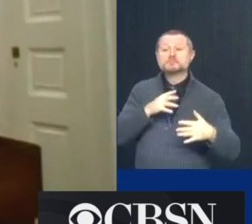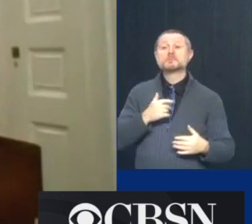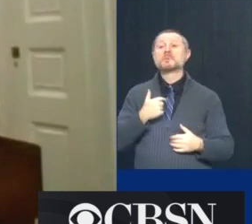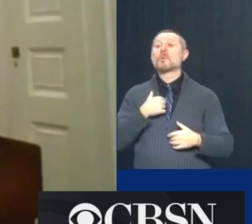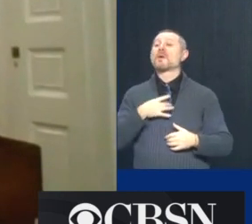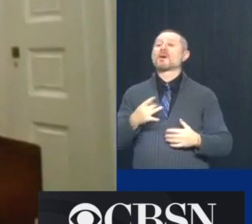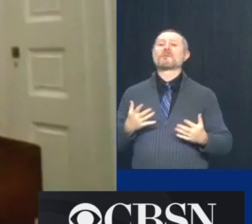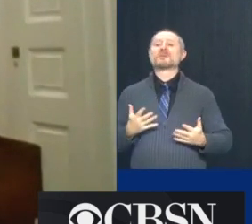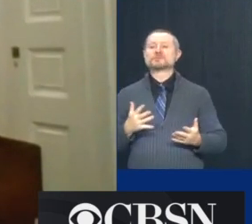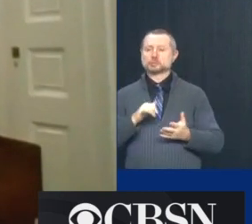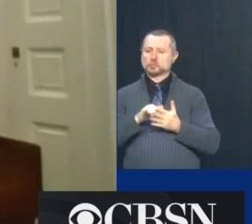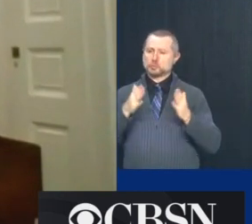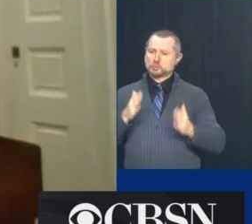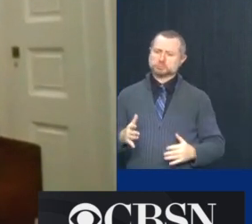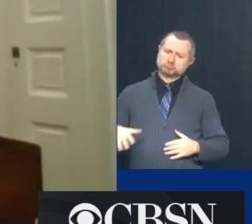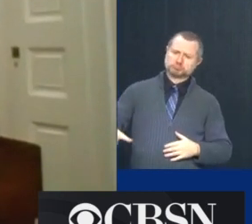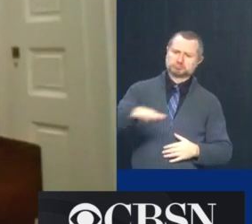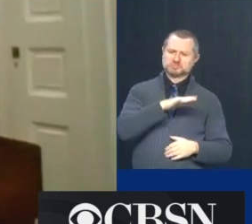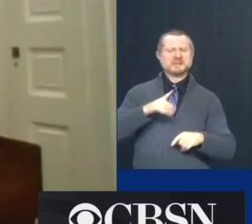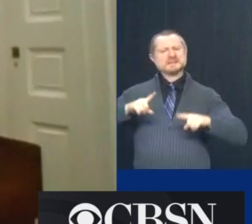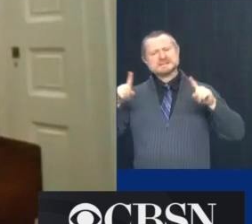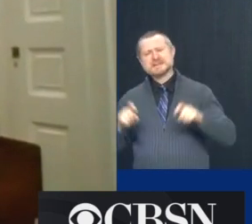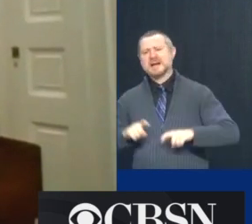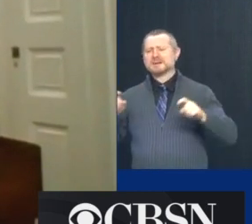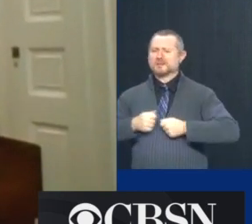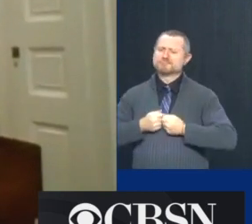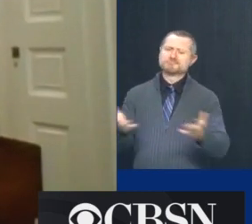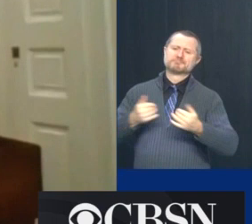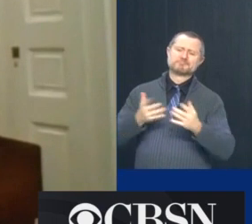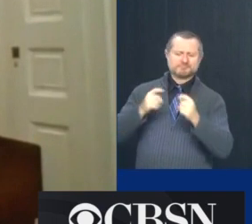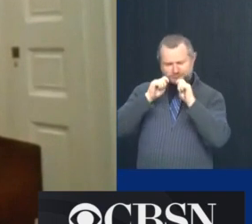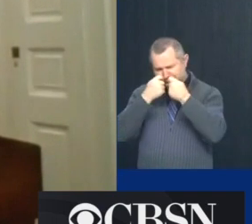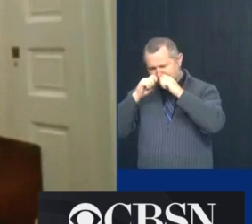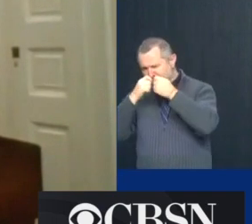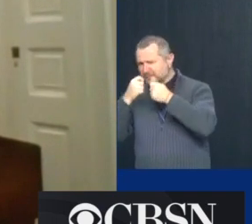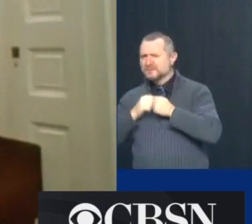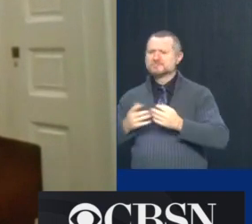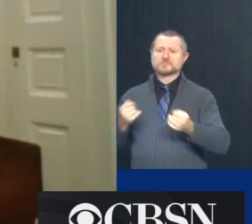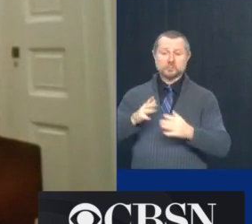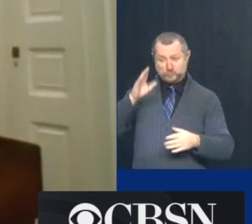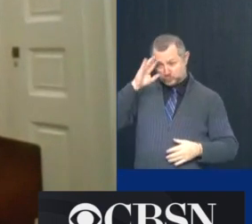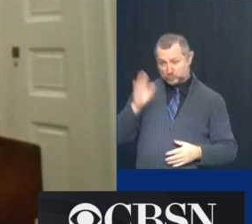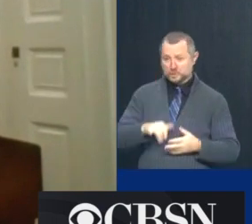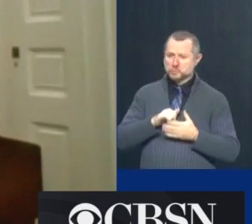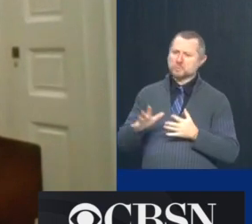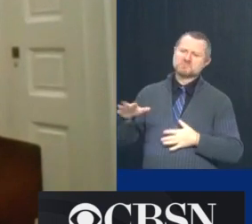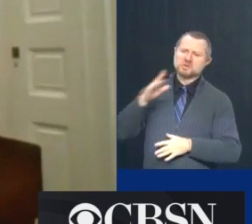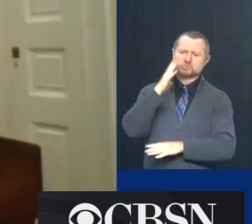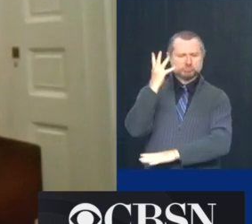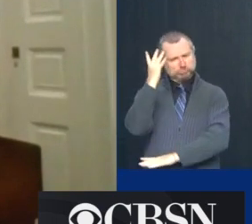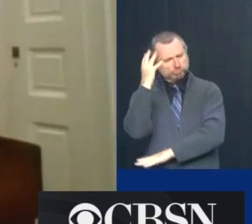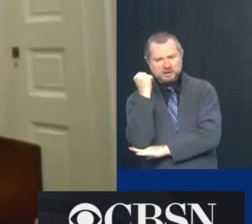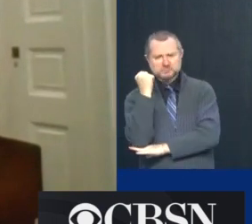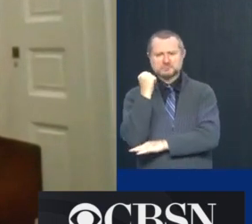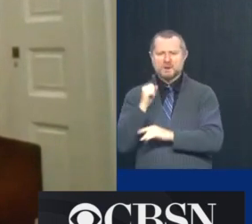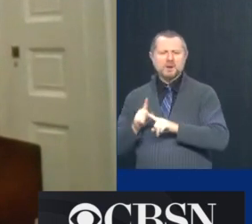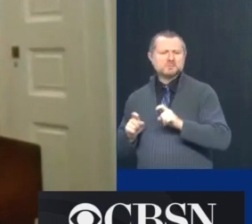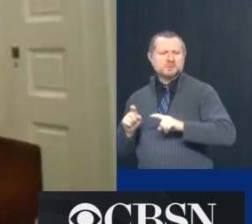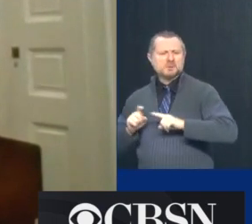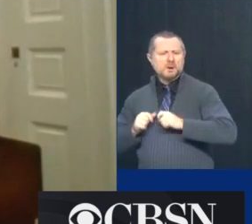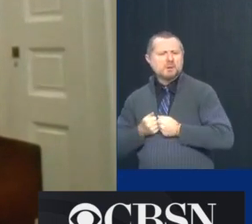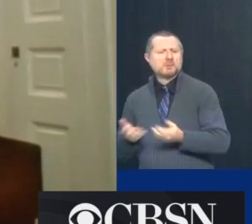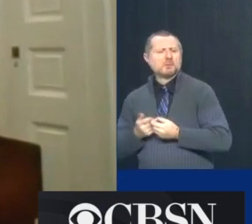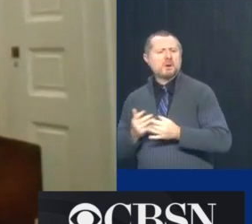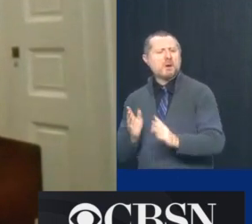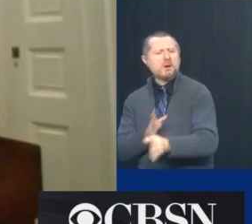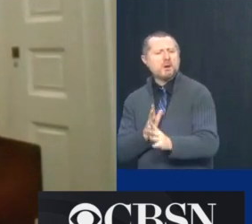are getting tested. Governor, we had record levels in the last couple of weeks. The number of